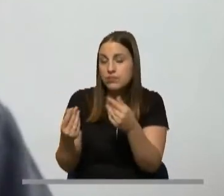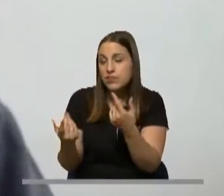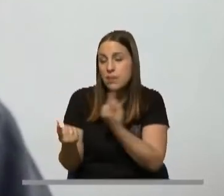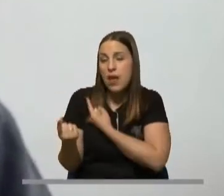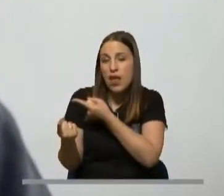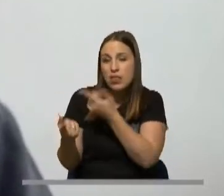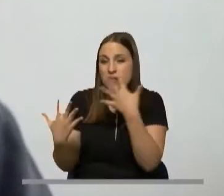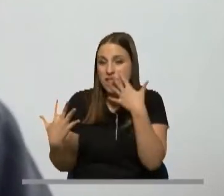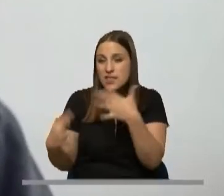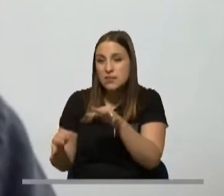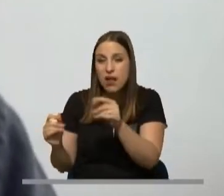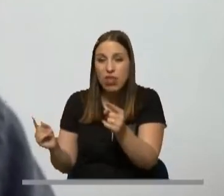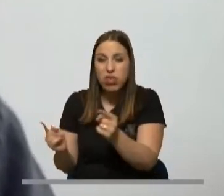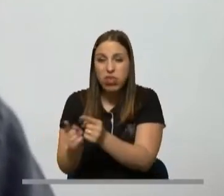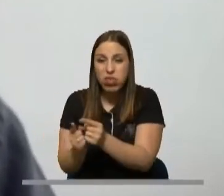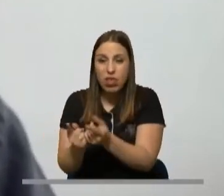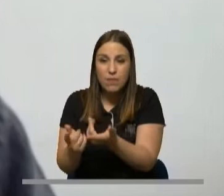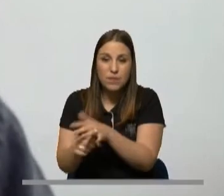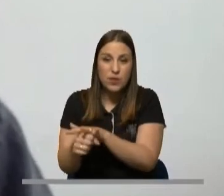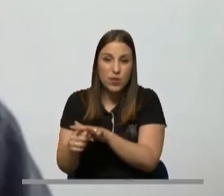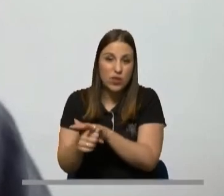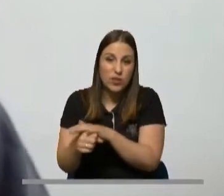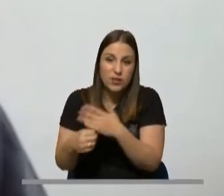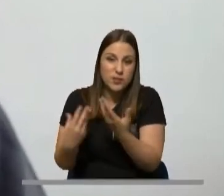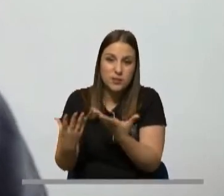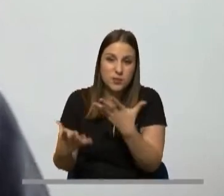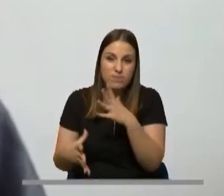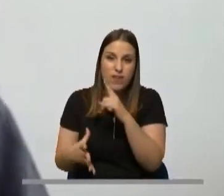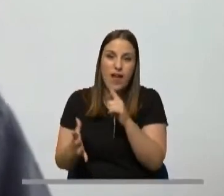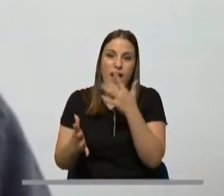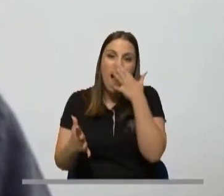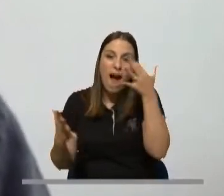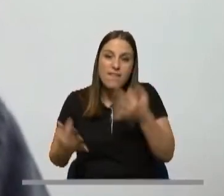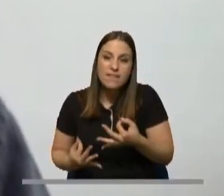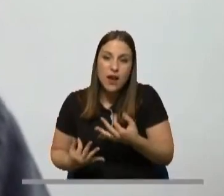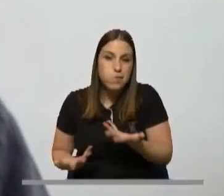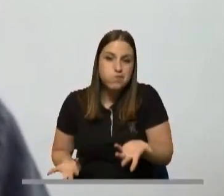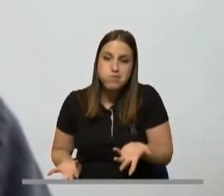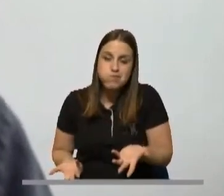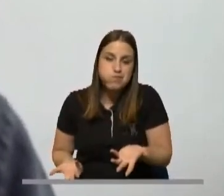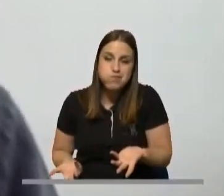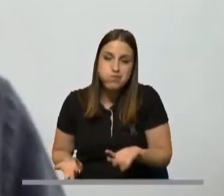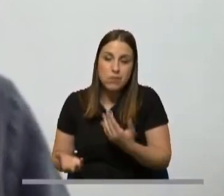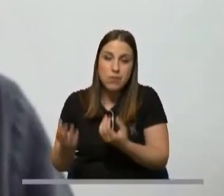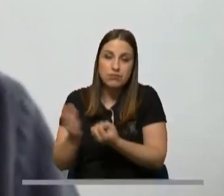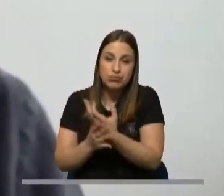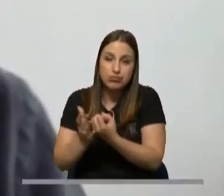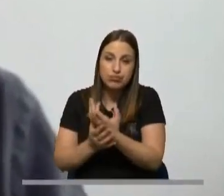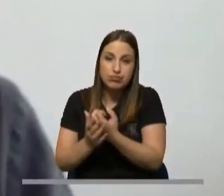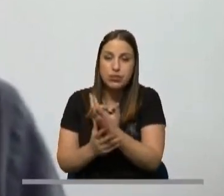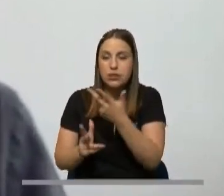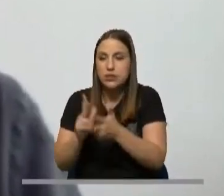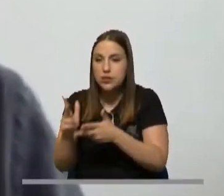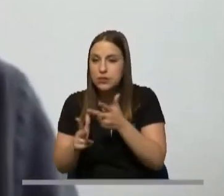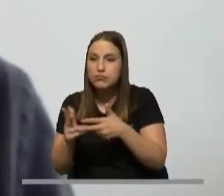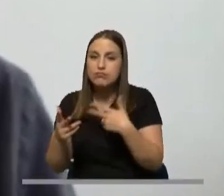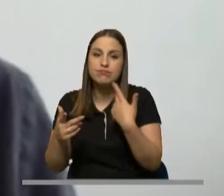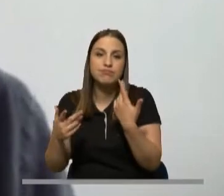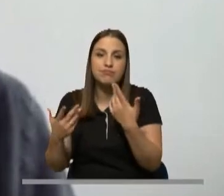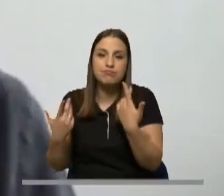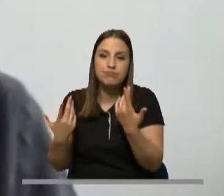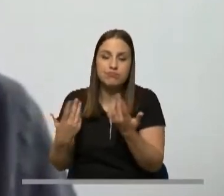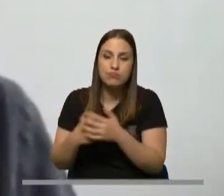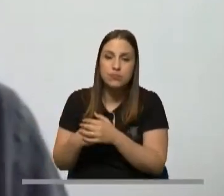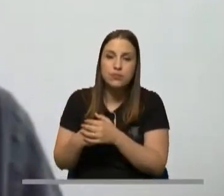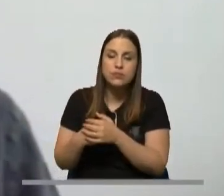that ignores a context. The success of the mass production industry of Fordism, for